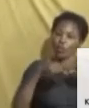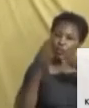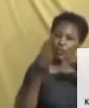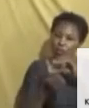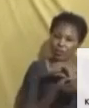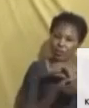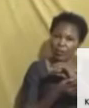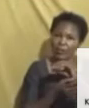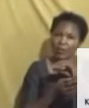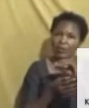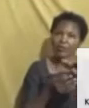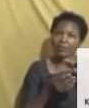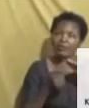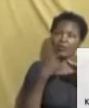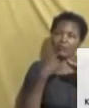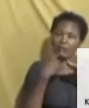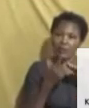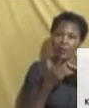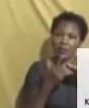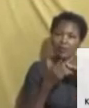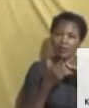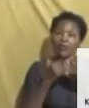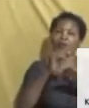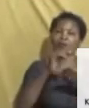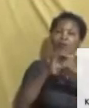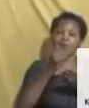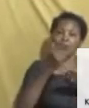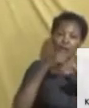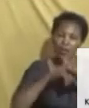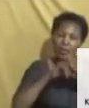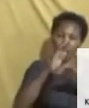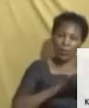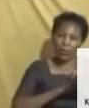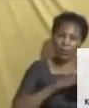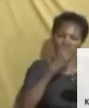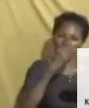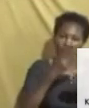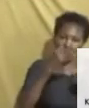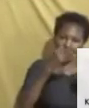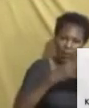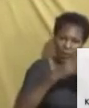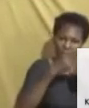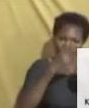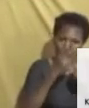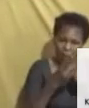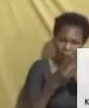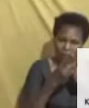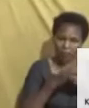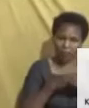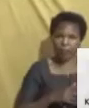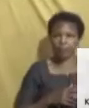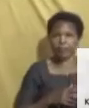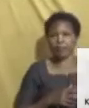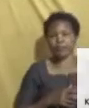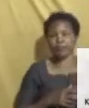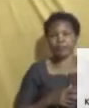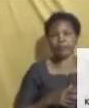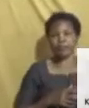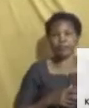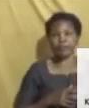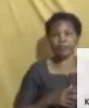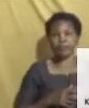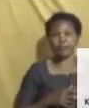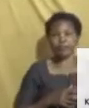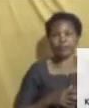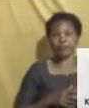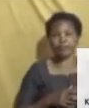by this depiction, which you'll find at page 483. Splendor is indeed part